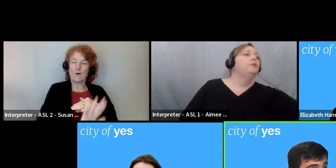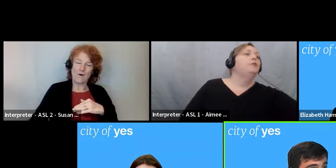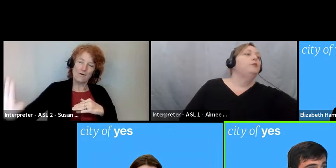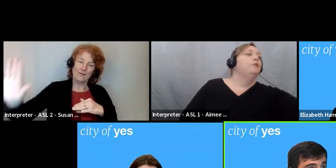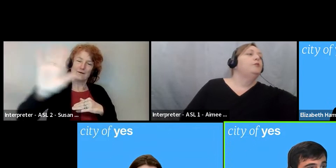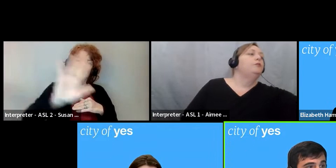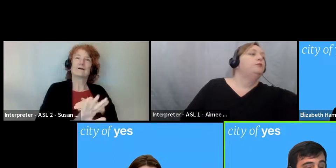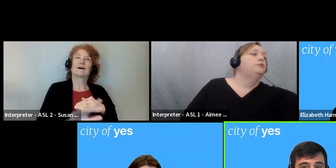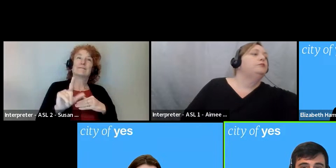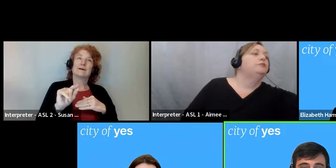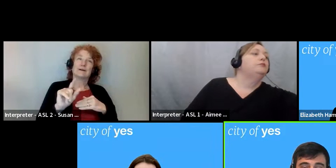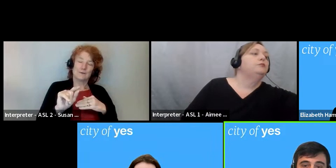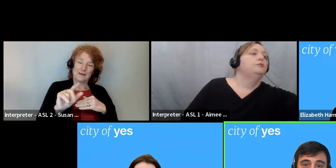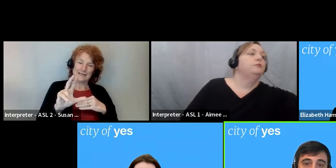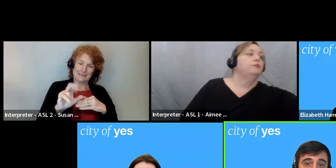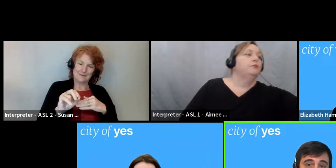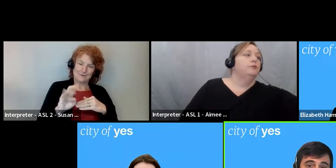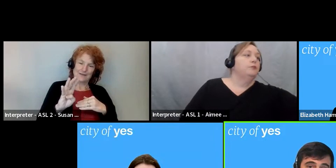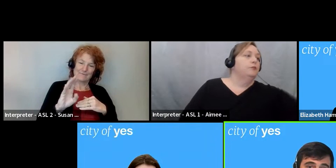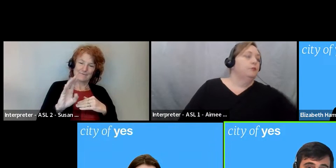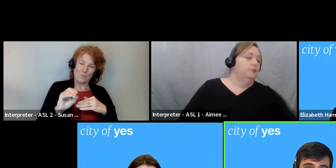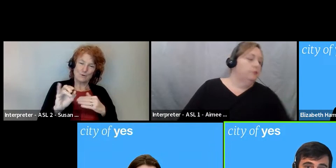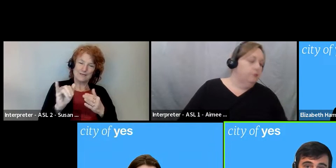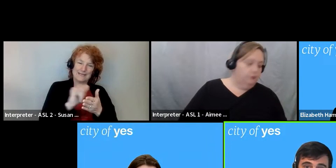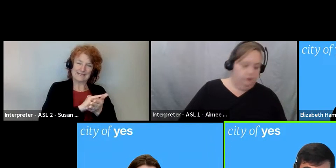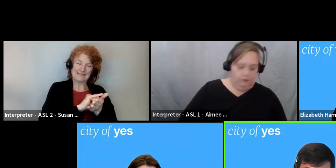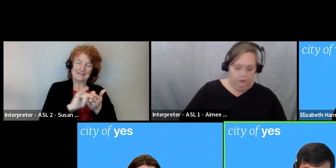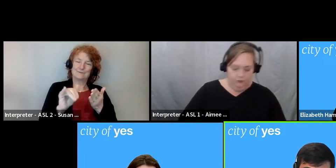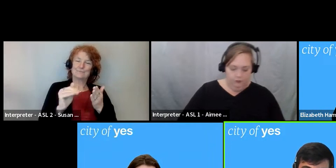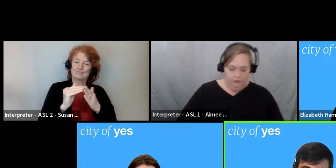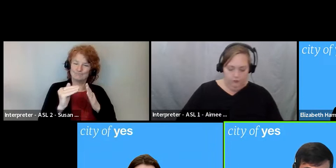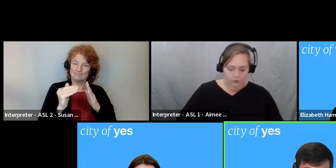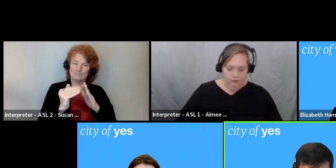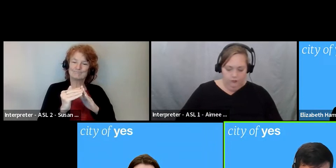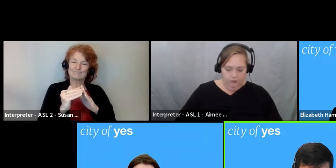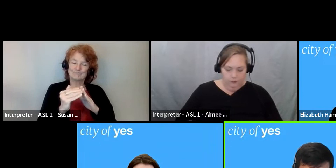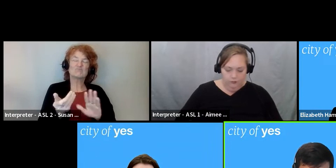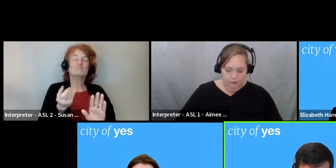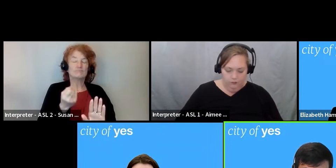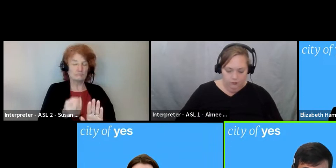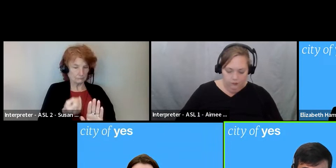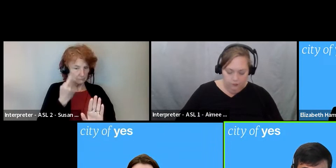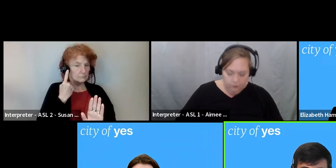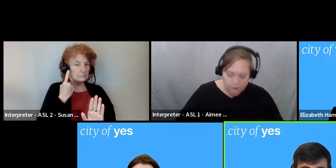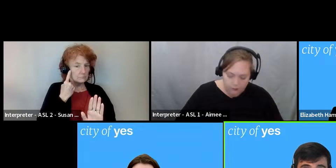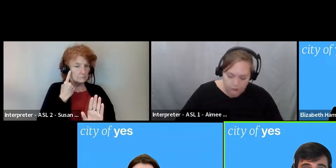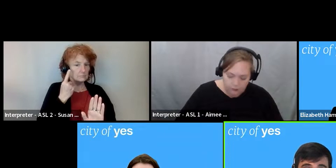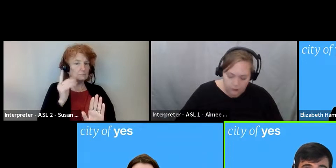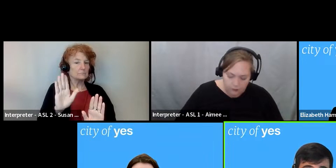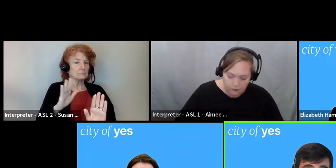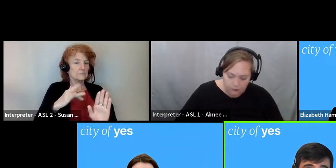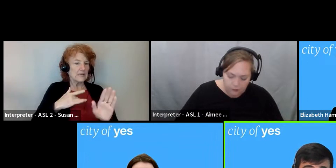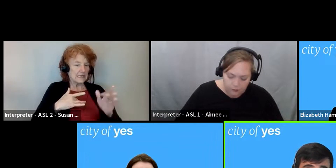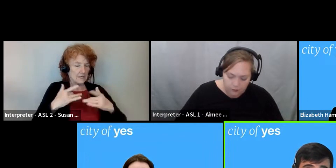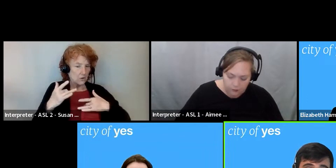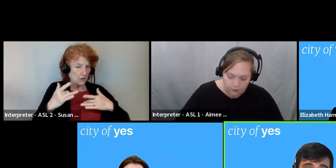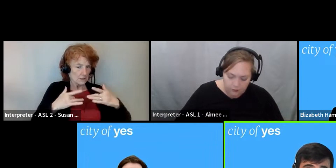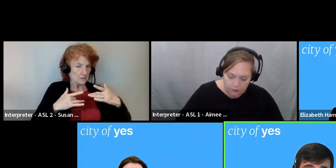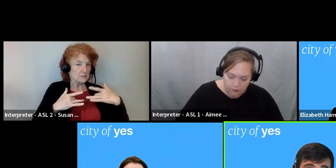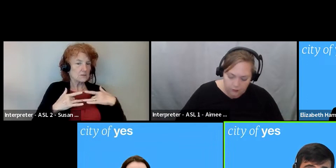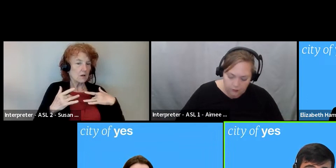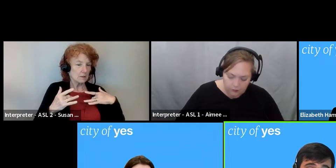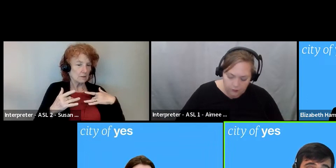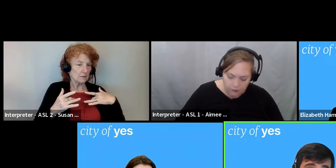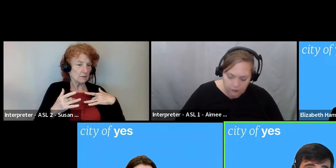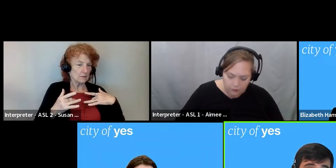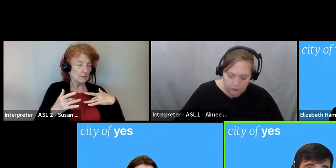York City. So, I understand what you're saying about those concerns, but we're really talking about